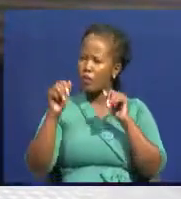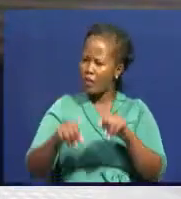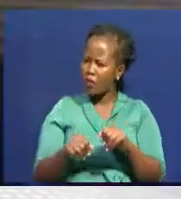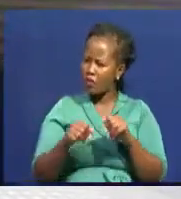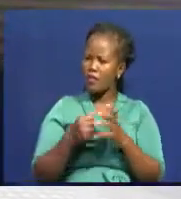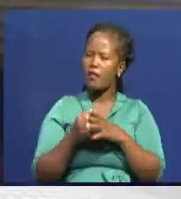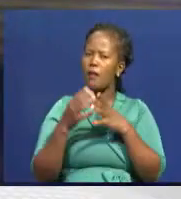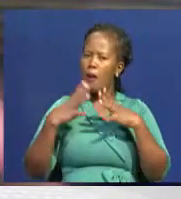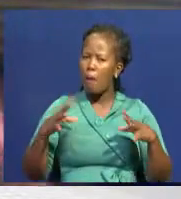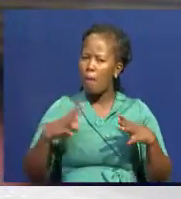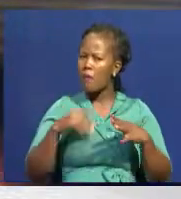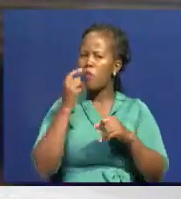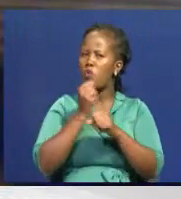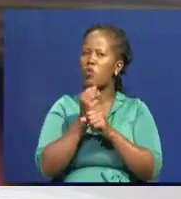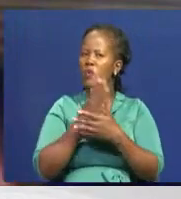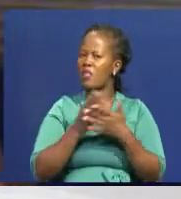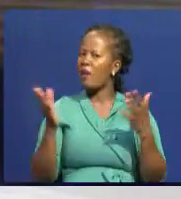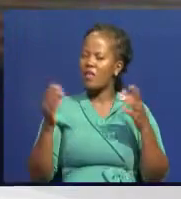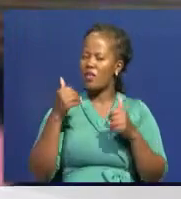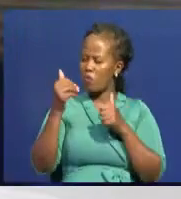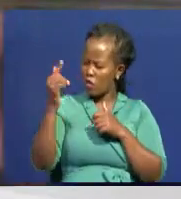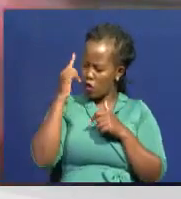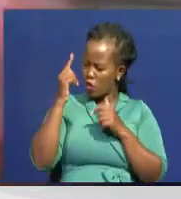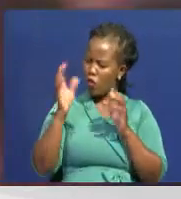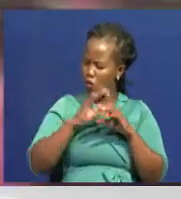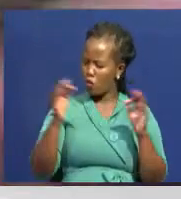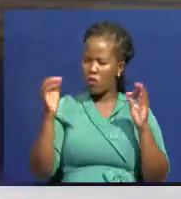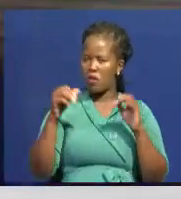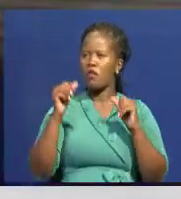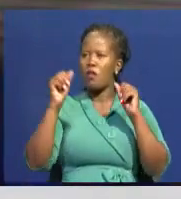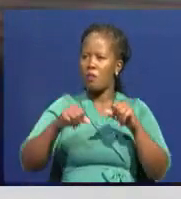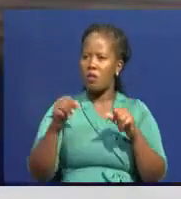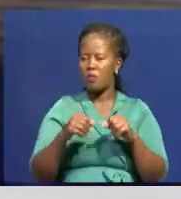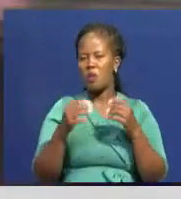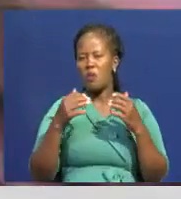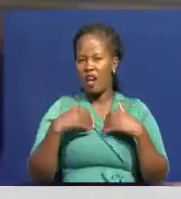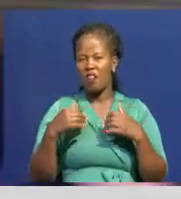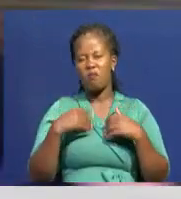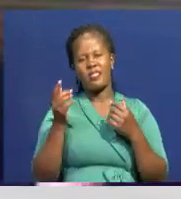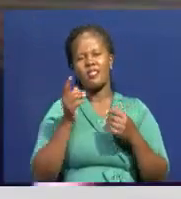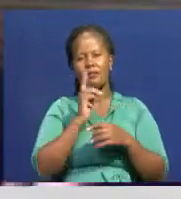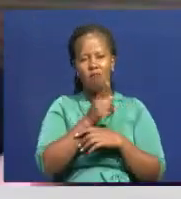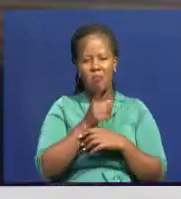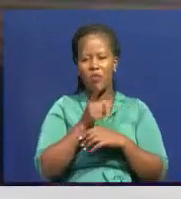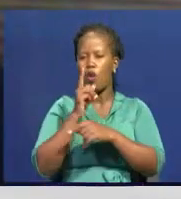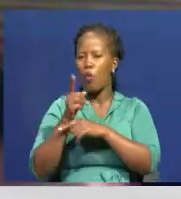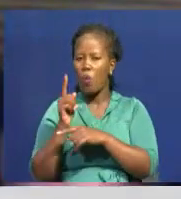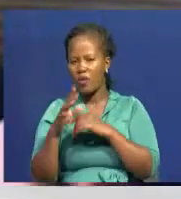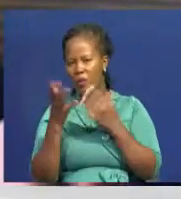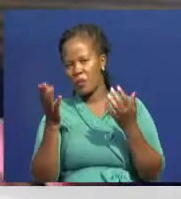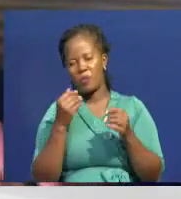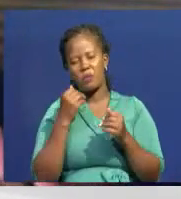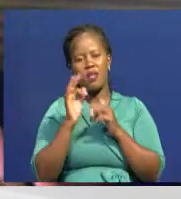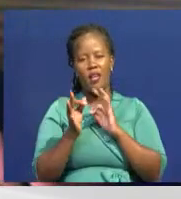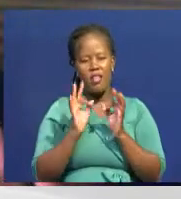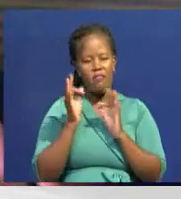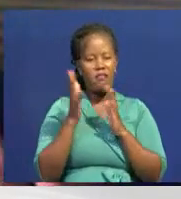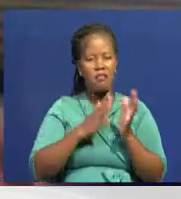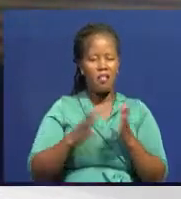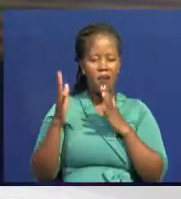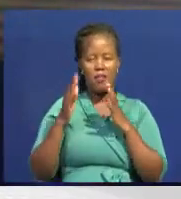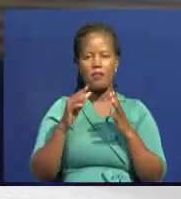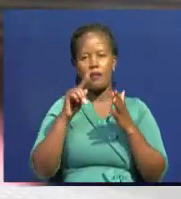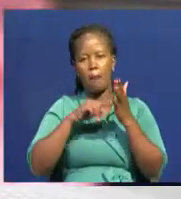whoever is doing something that doesn't seem to be legal can actually be followed later on and say, hey, you did something that doesn't seem to